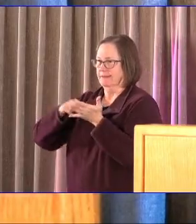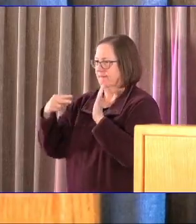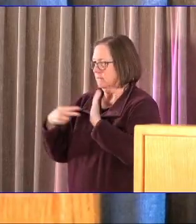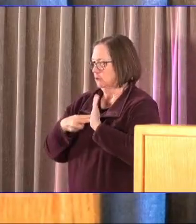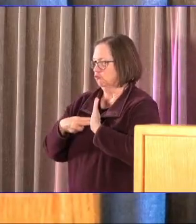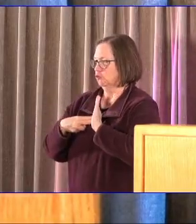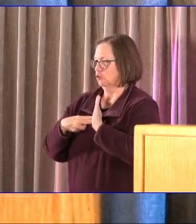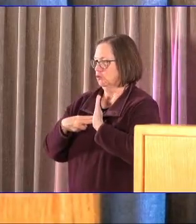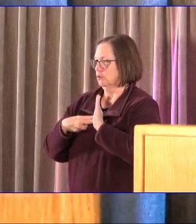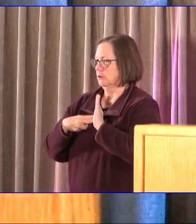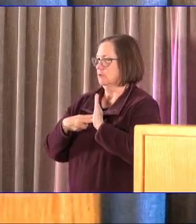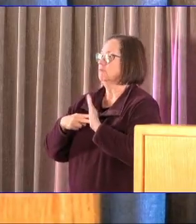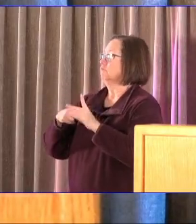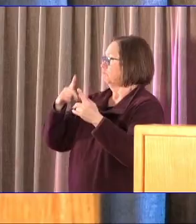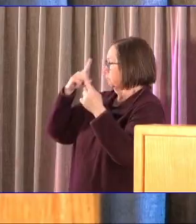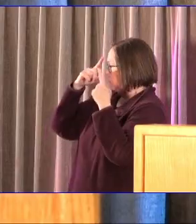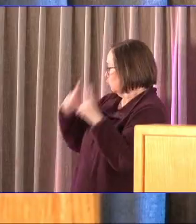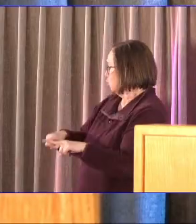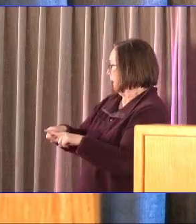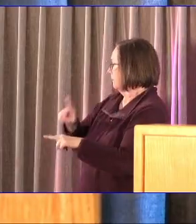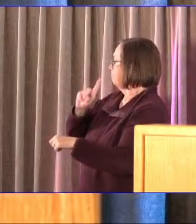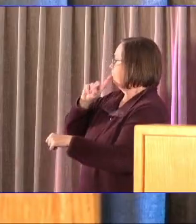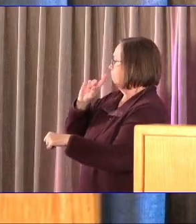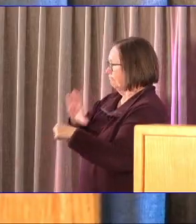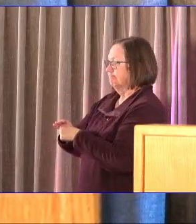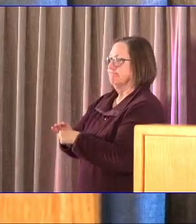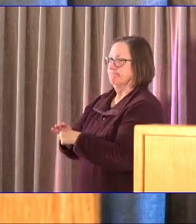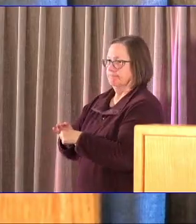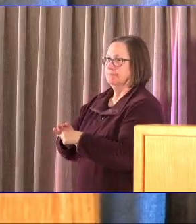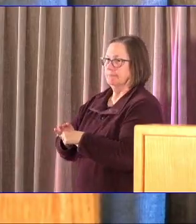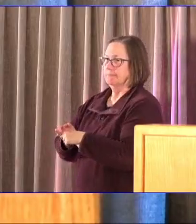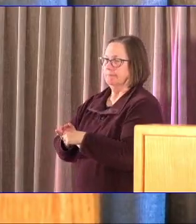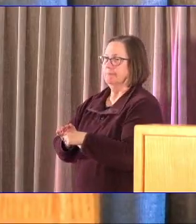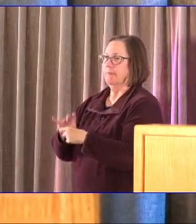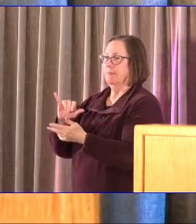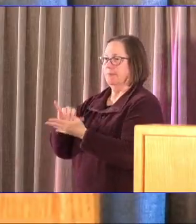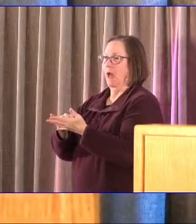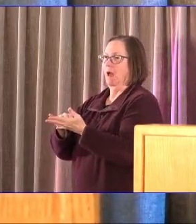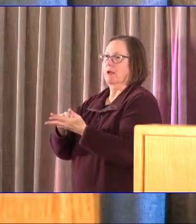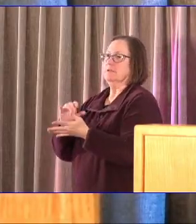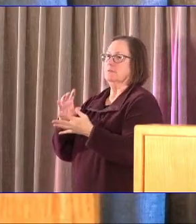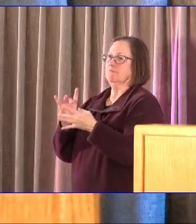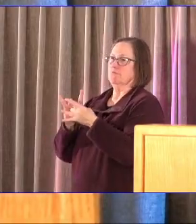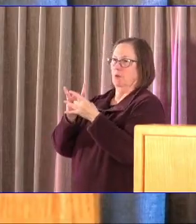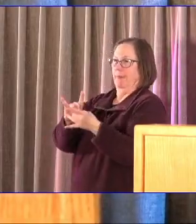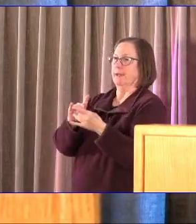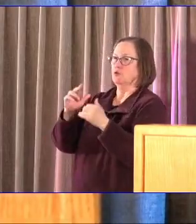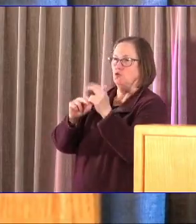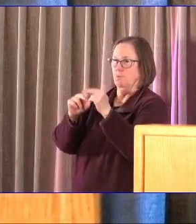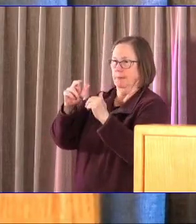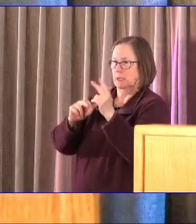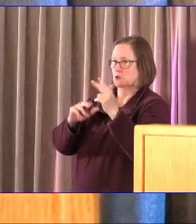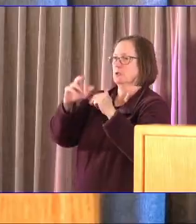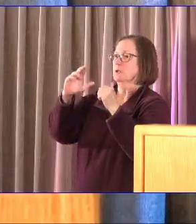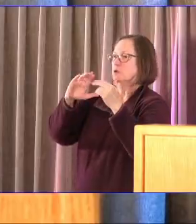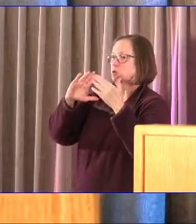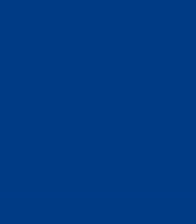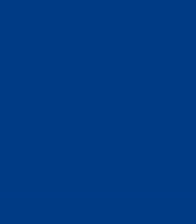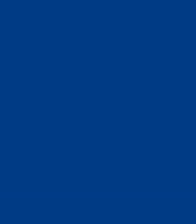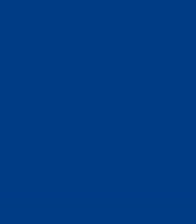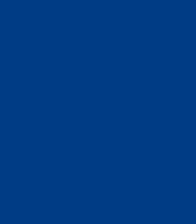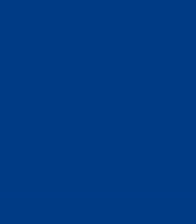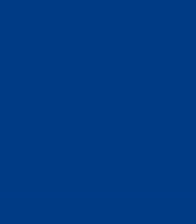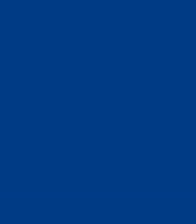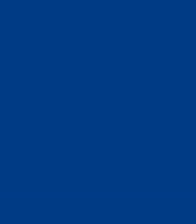and we need to begin to figure out what skills that we need to build. So the community building work that we're going to be doing is going to be situated in